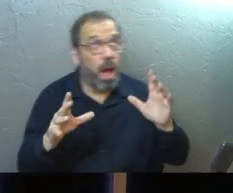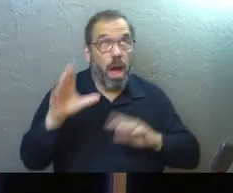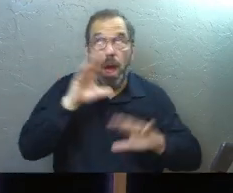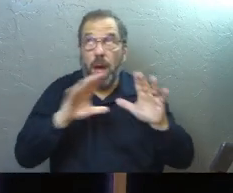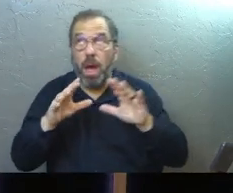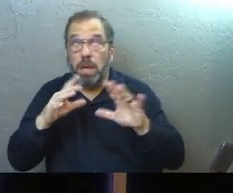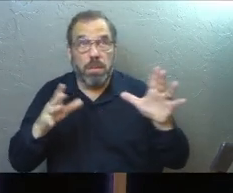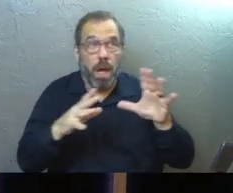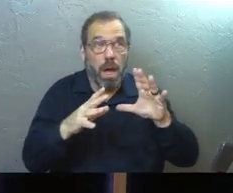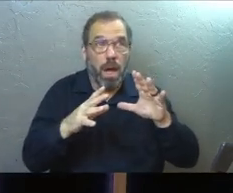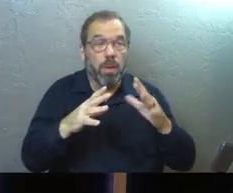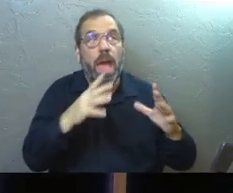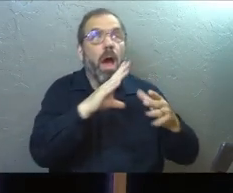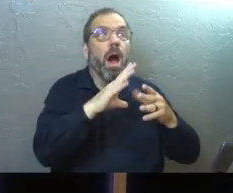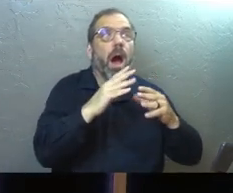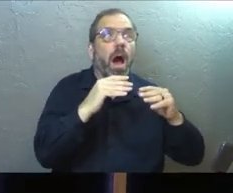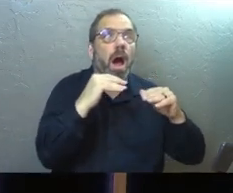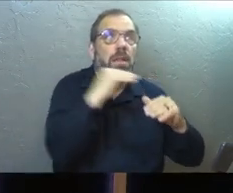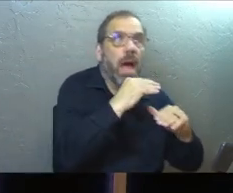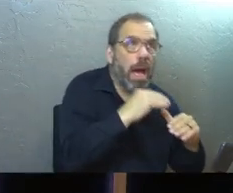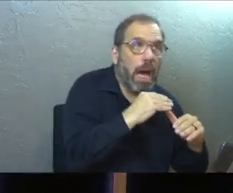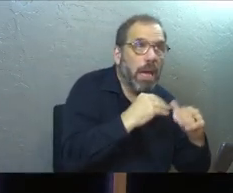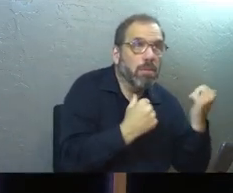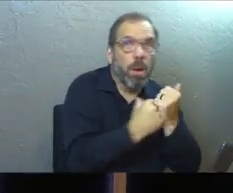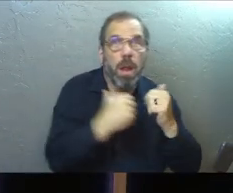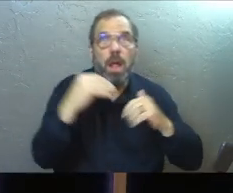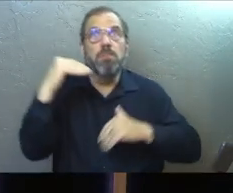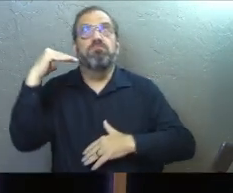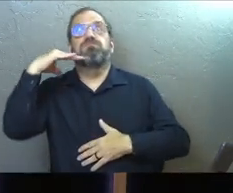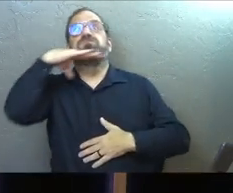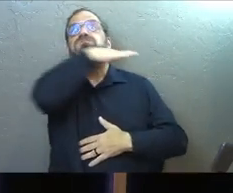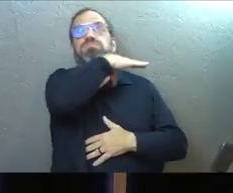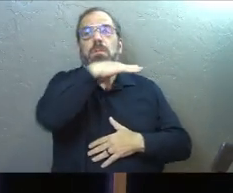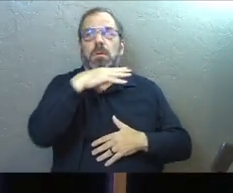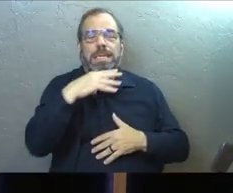you've got to tell some sub-lies to support the big lie.